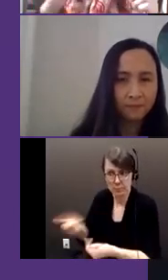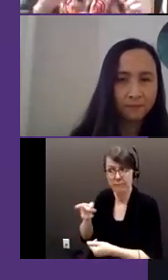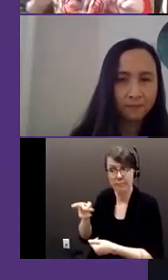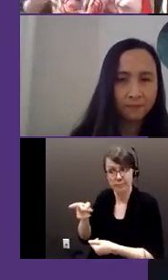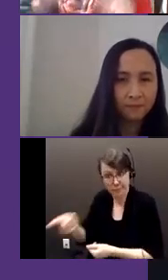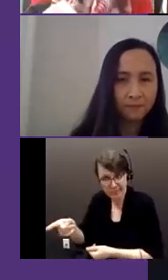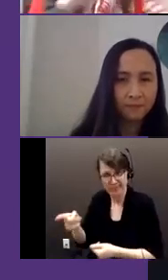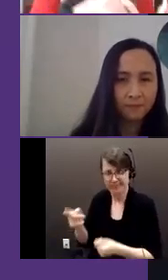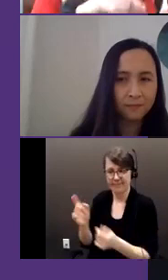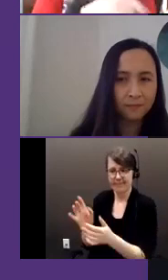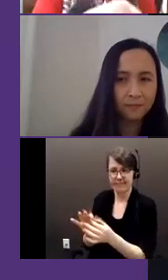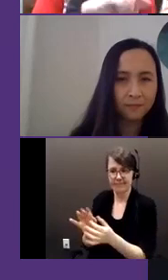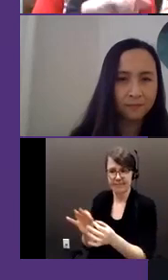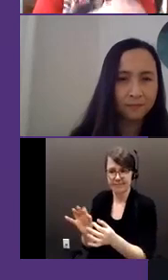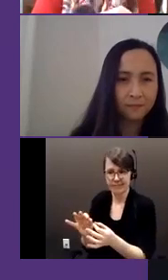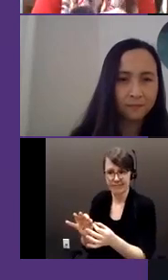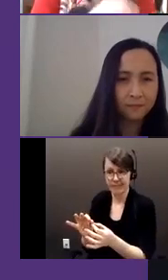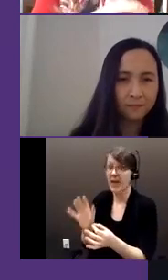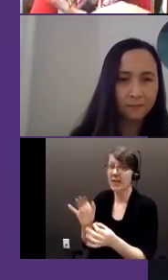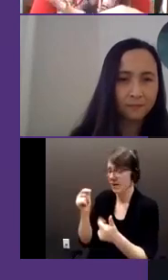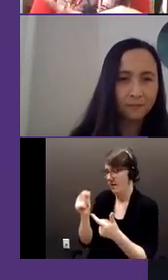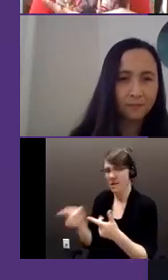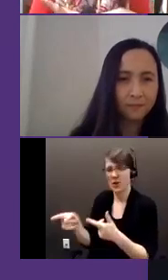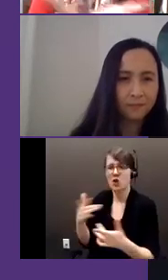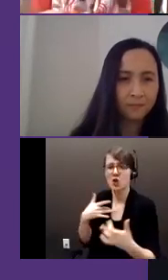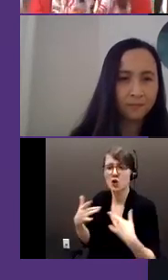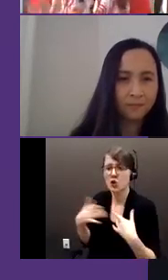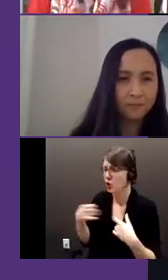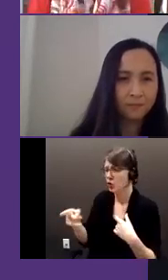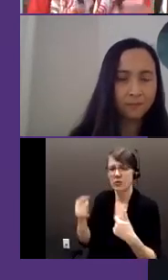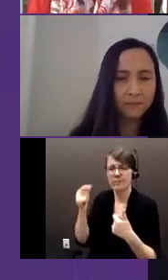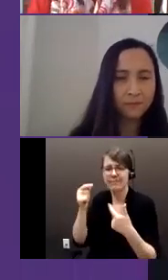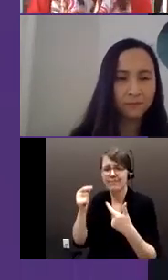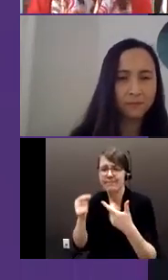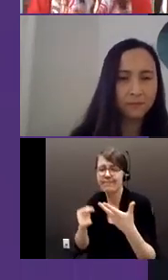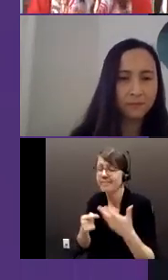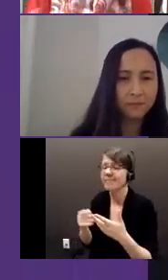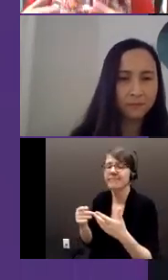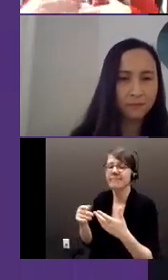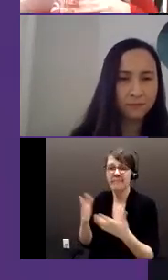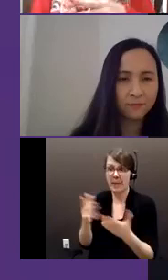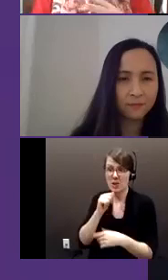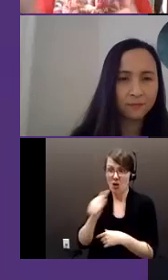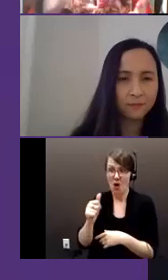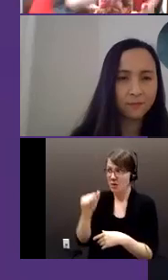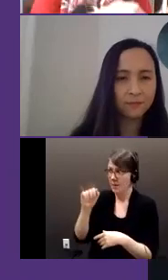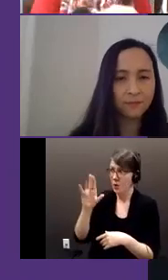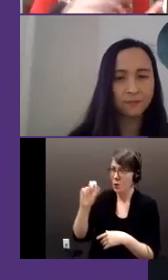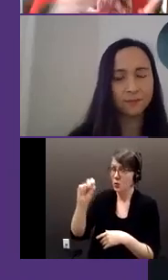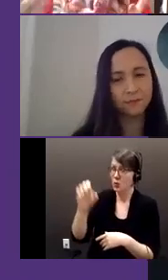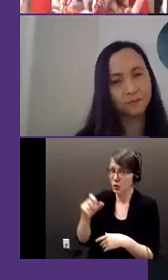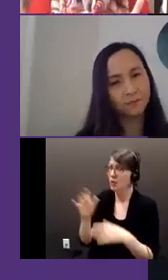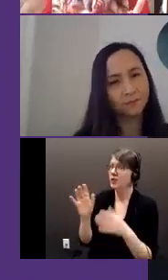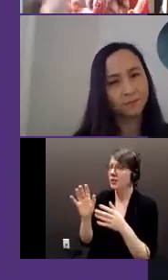often not about the sexual abuse, right? They're about something completely and utterly different. Then we start to try to make